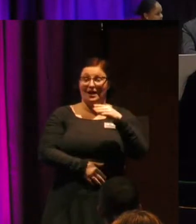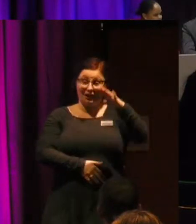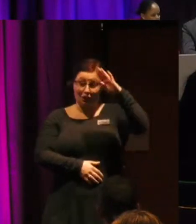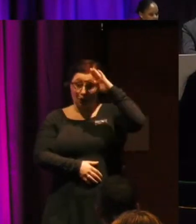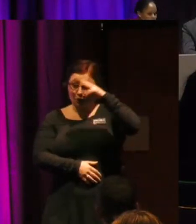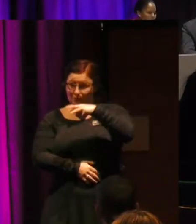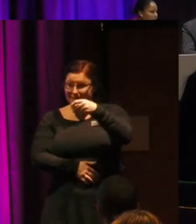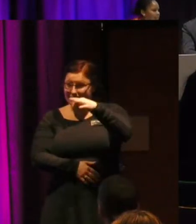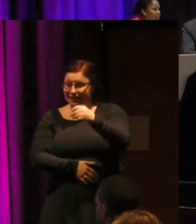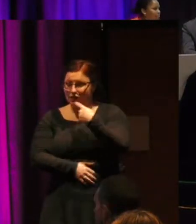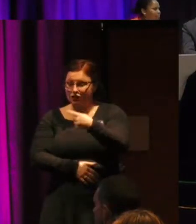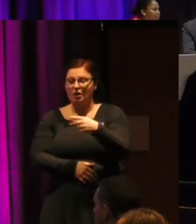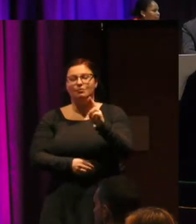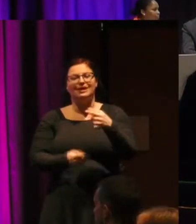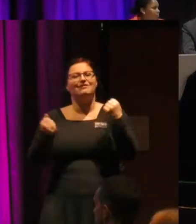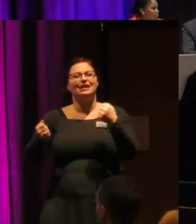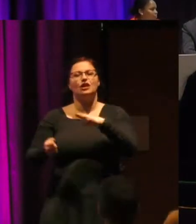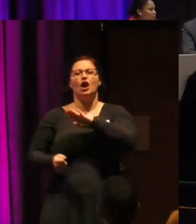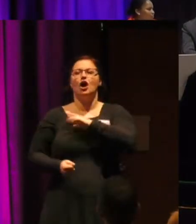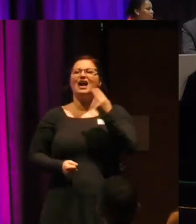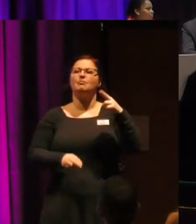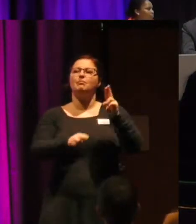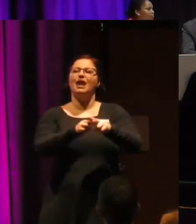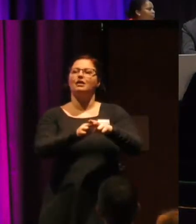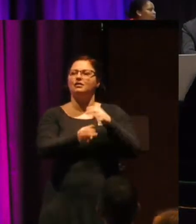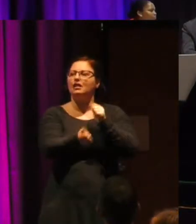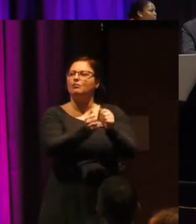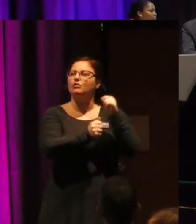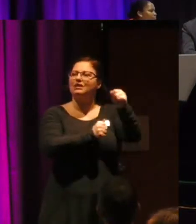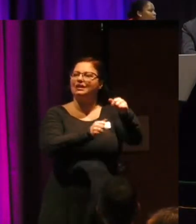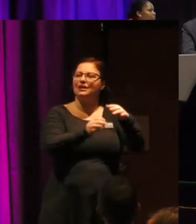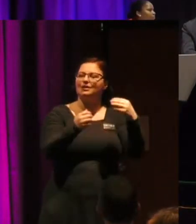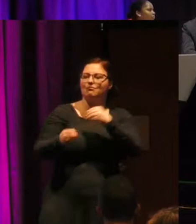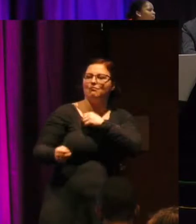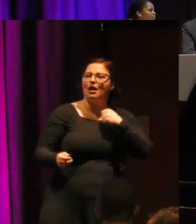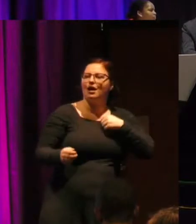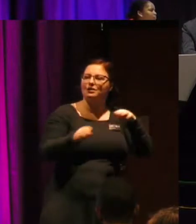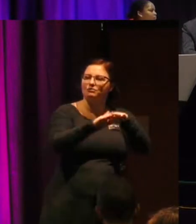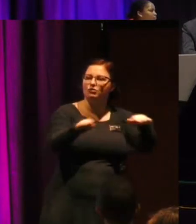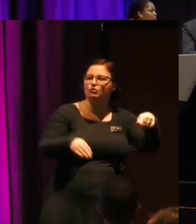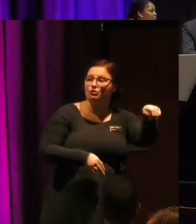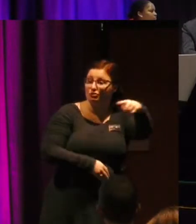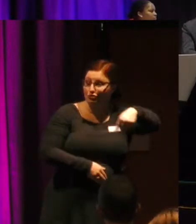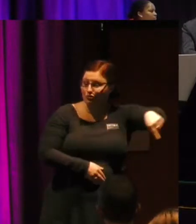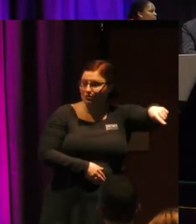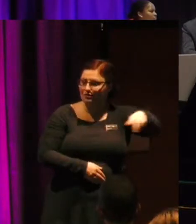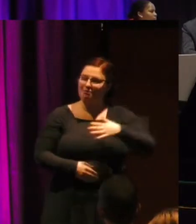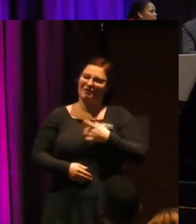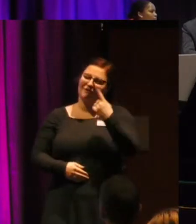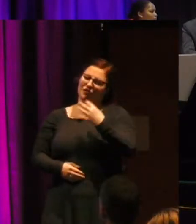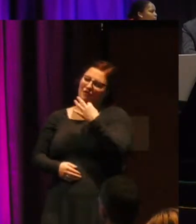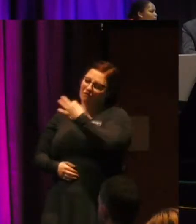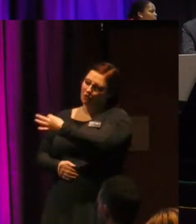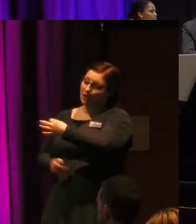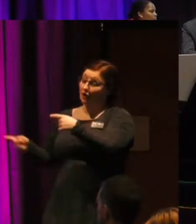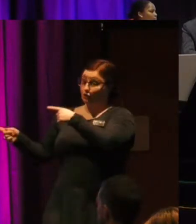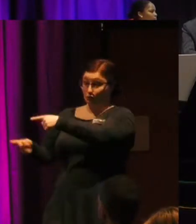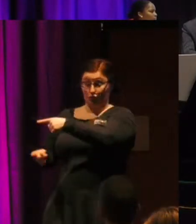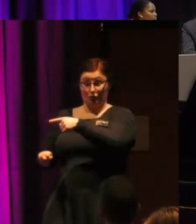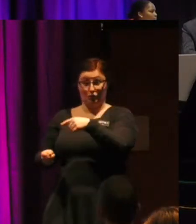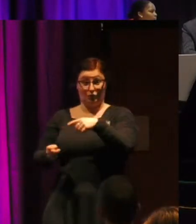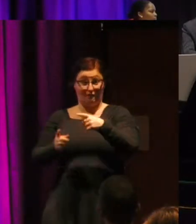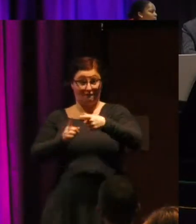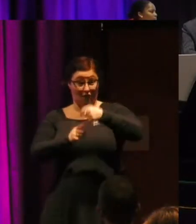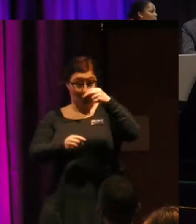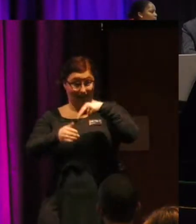importance of having a seat at the table, of having representation. So my first question is, when you first became